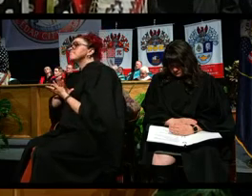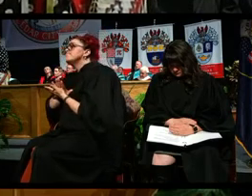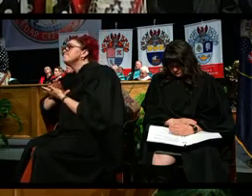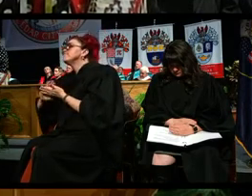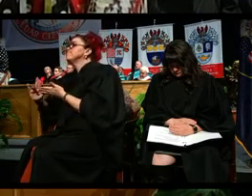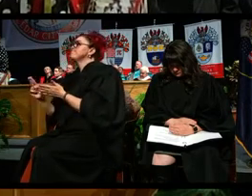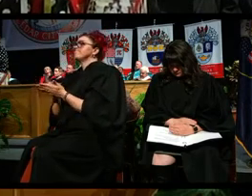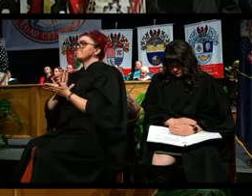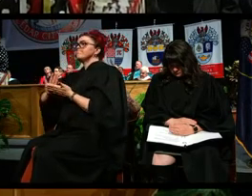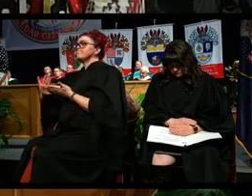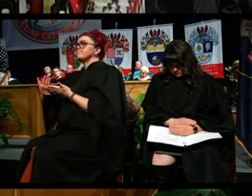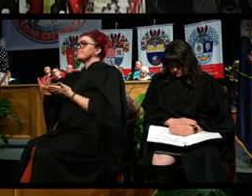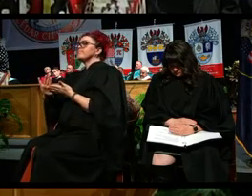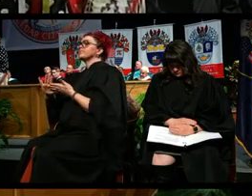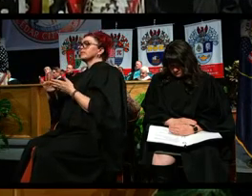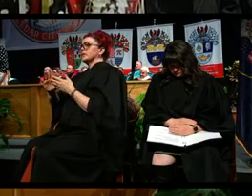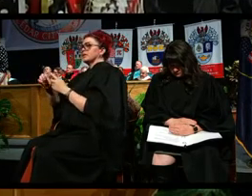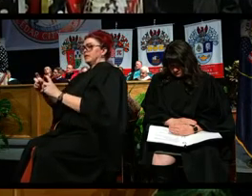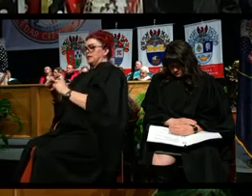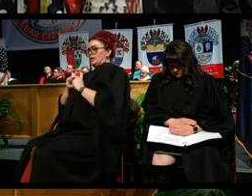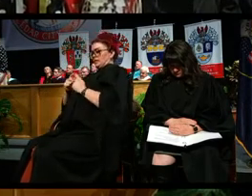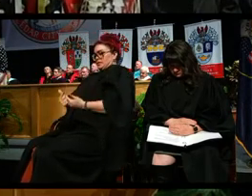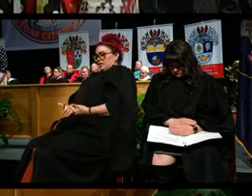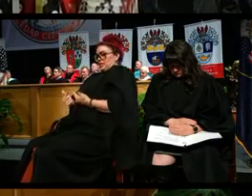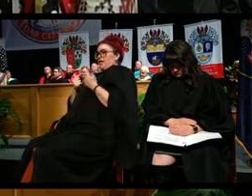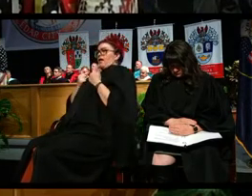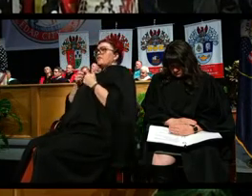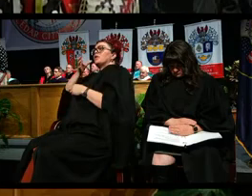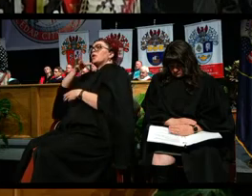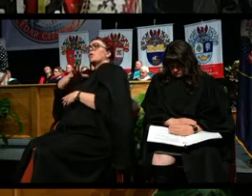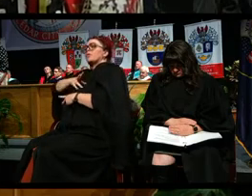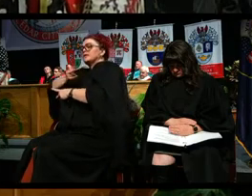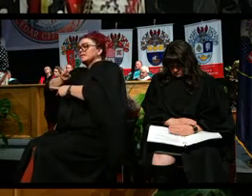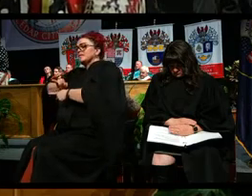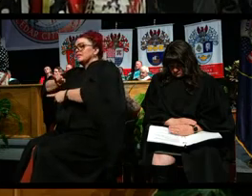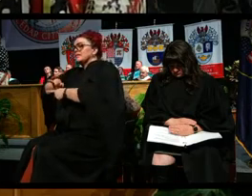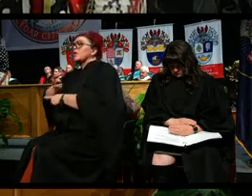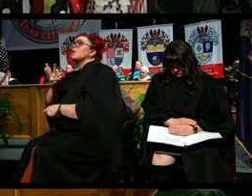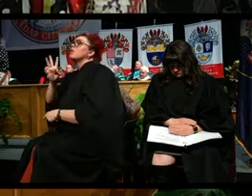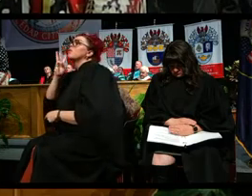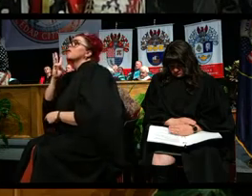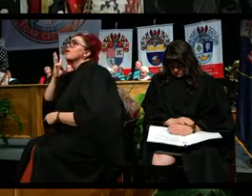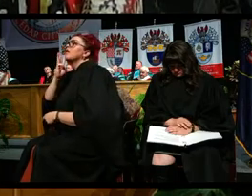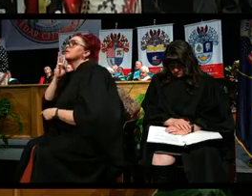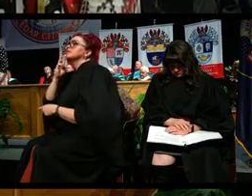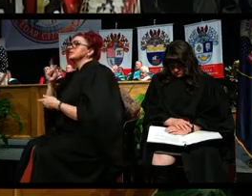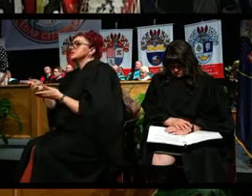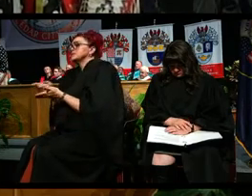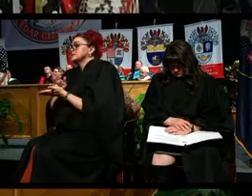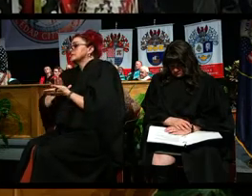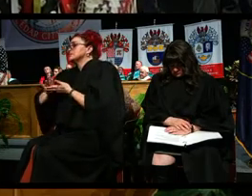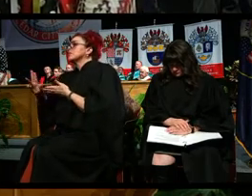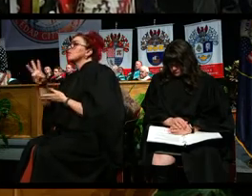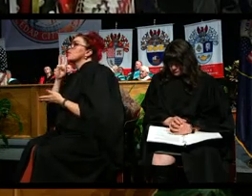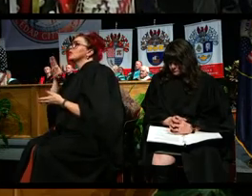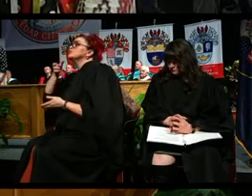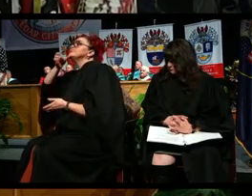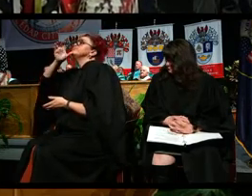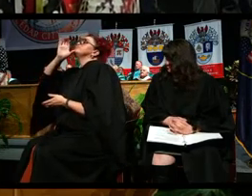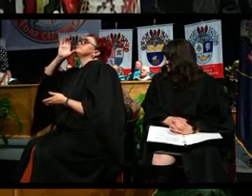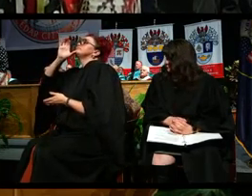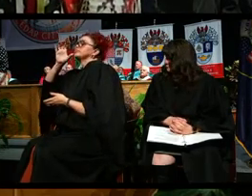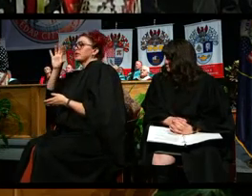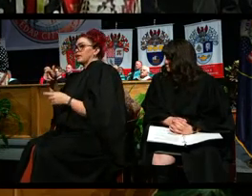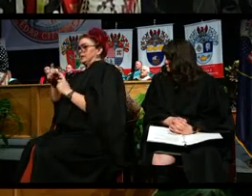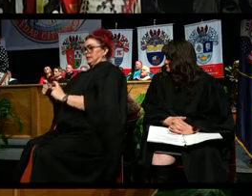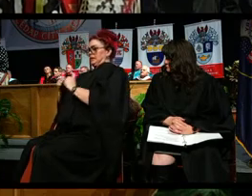us life, the woman who is the caretaker of the water, sacred water that we drink, the water that provides